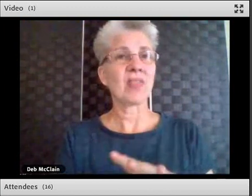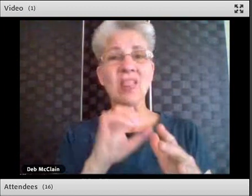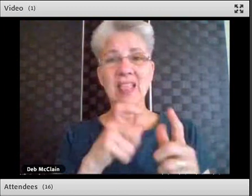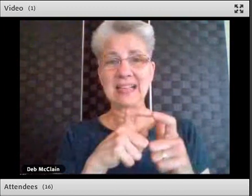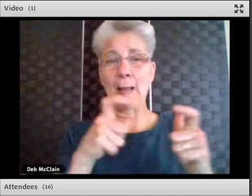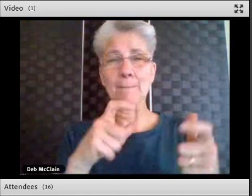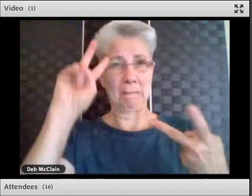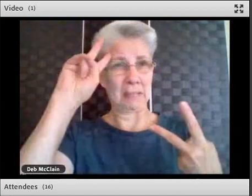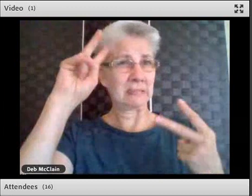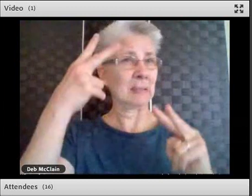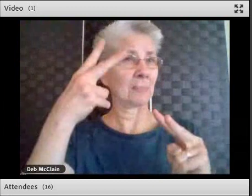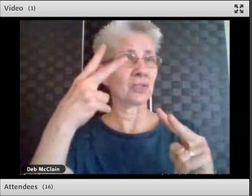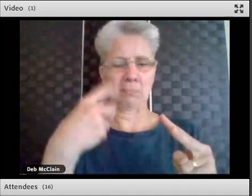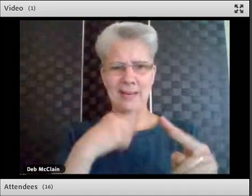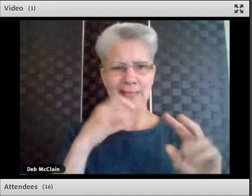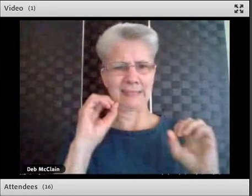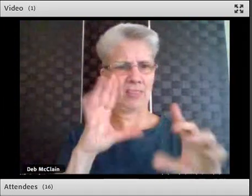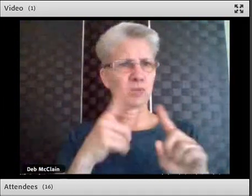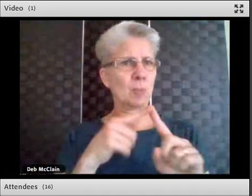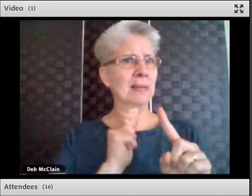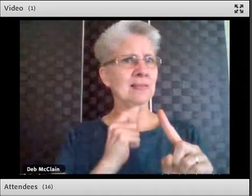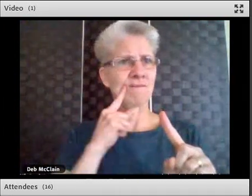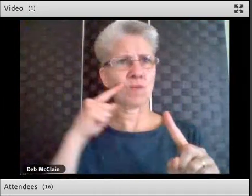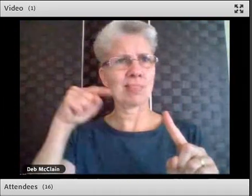huge misassumption.